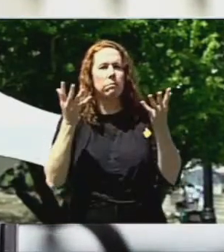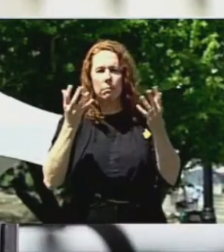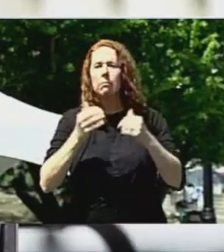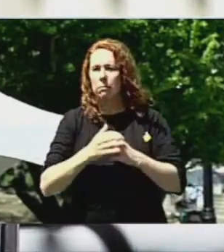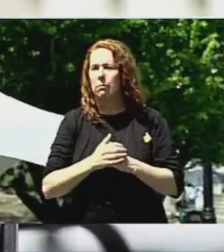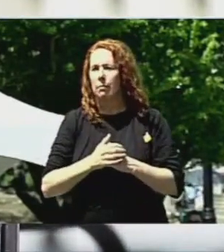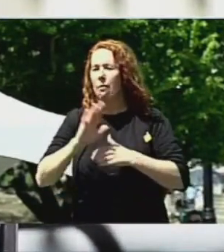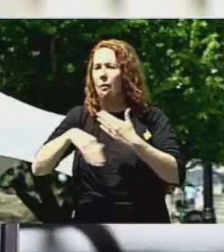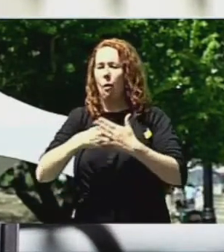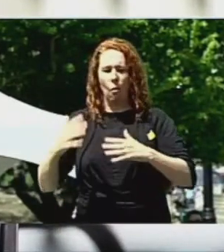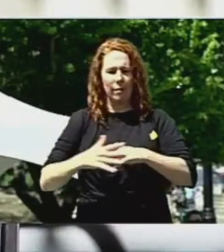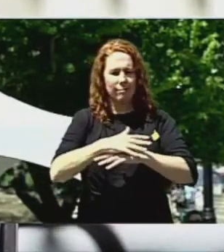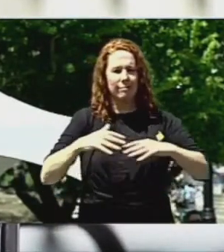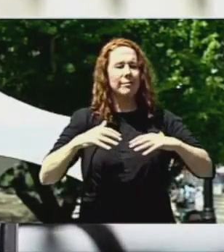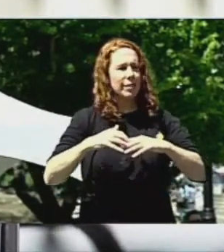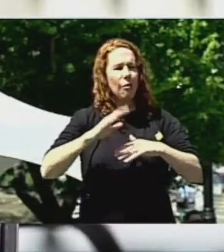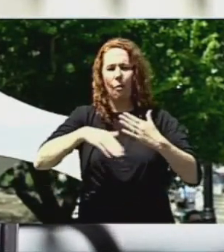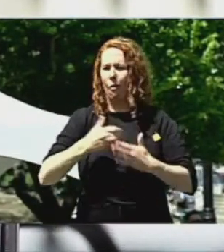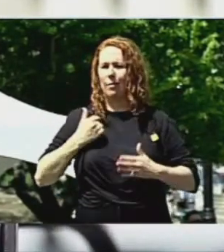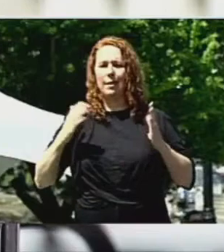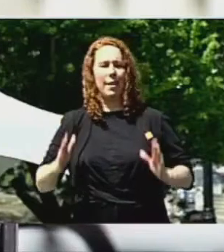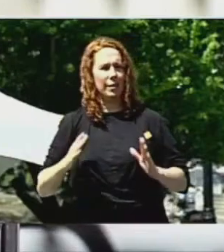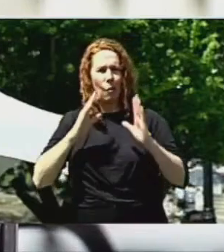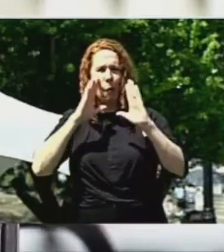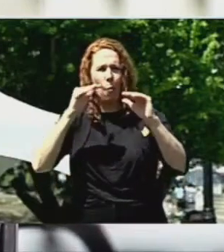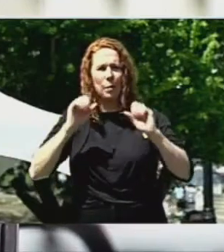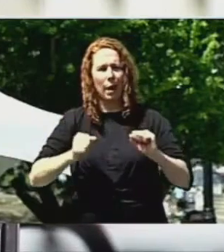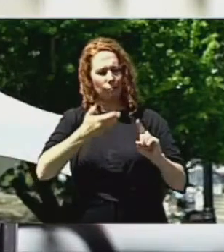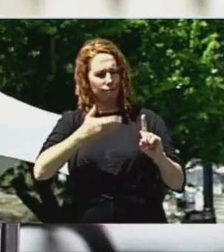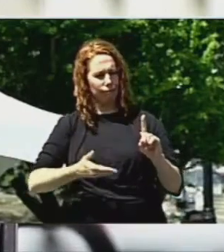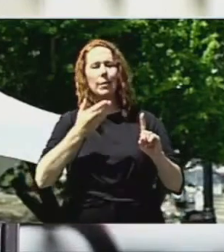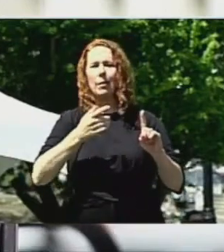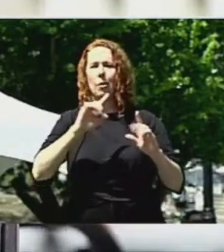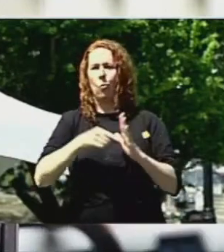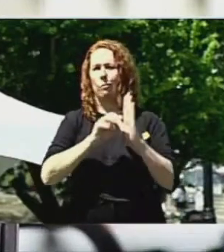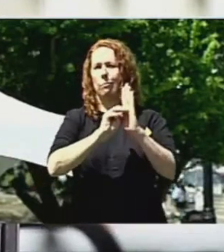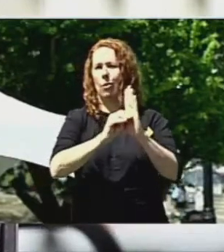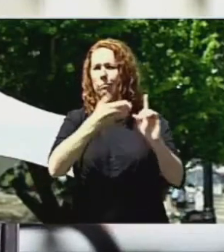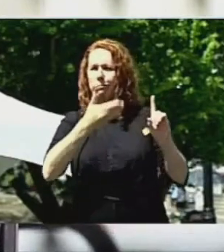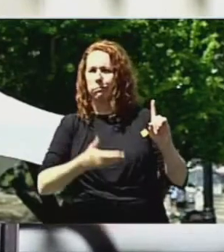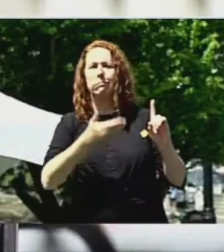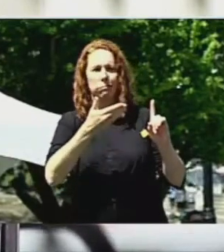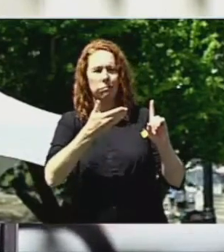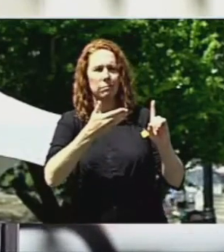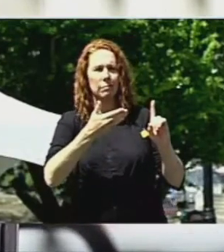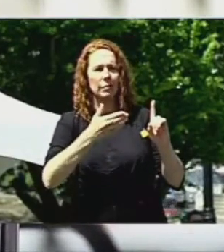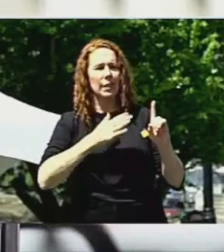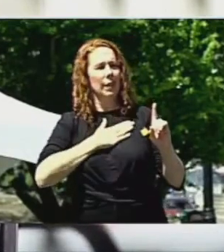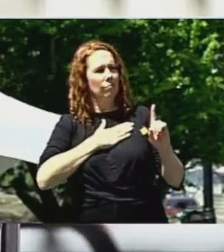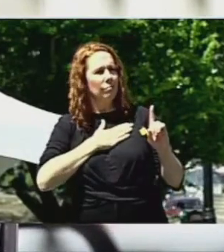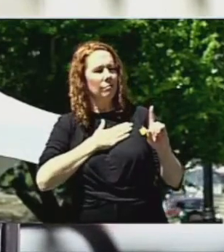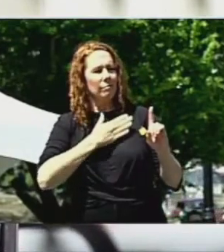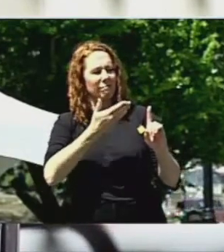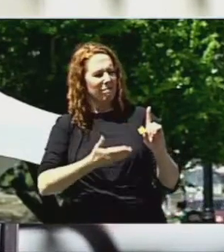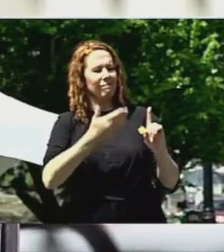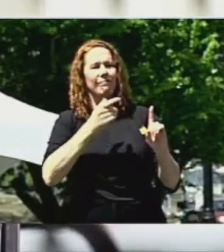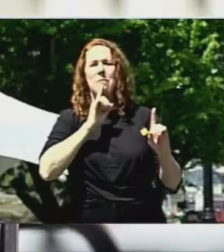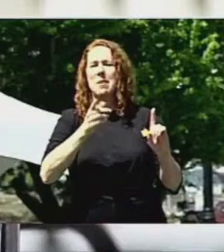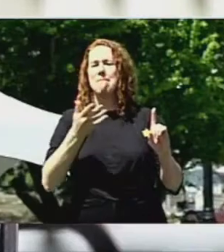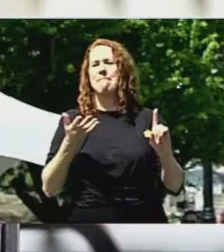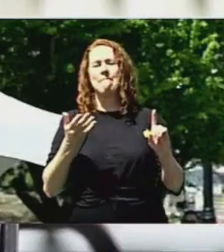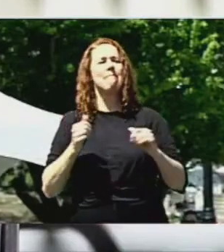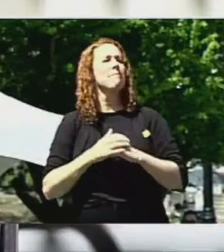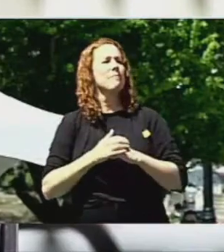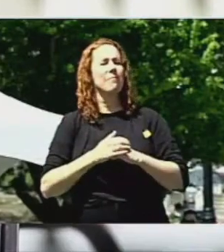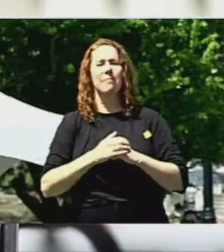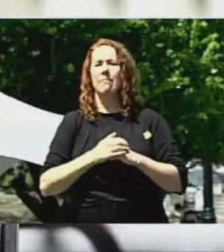all Indigenous and all Canadians. But particularly it stands up in our hearts and minds as